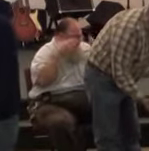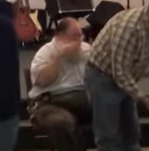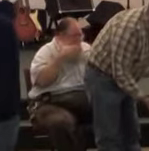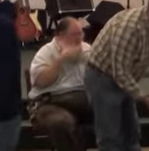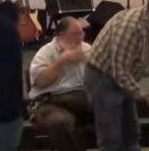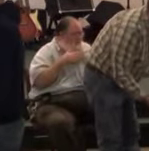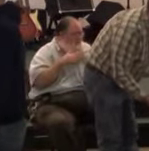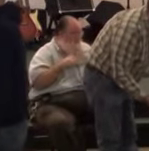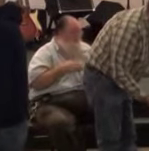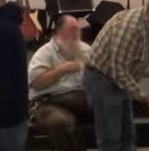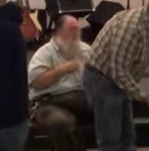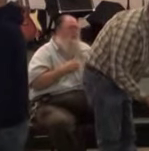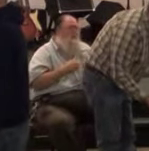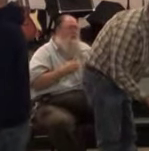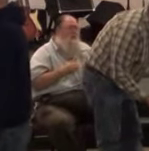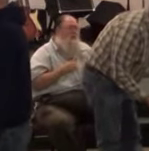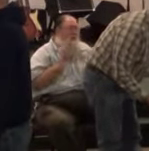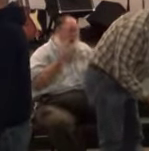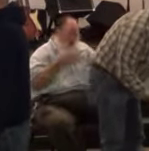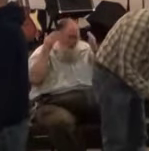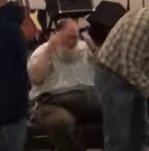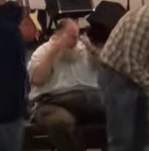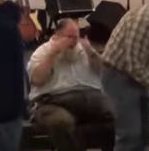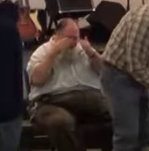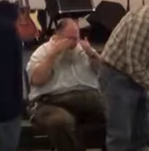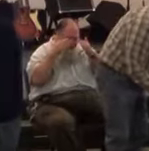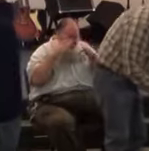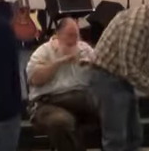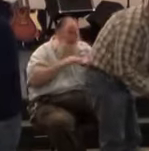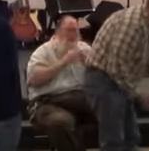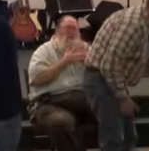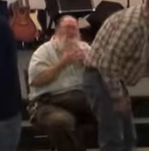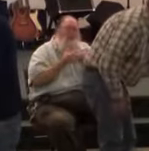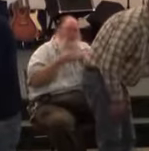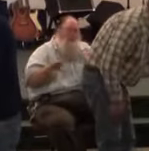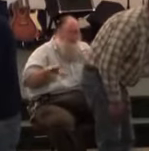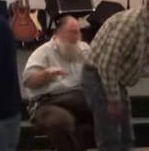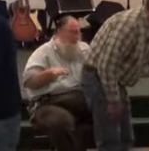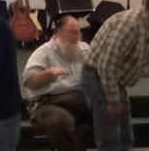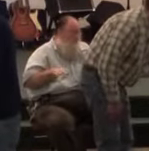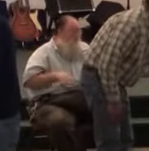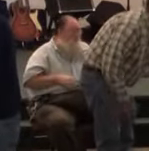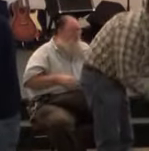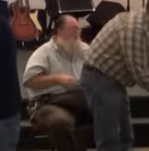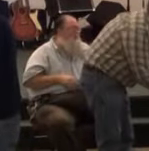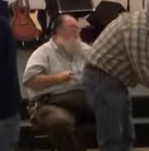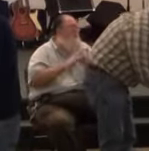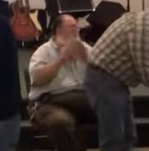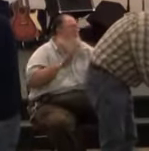lose focus on Jesus and who He is and why He came. Peace brings